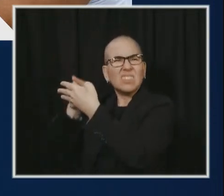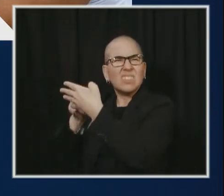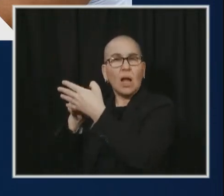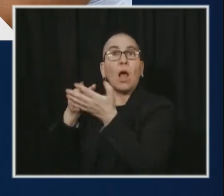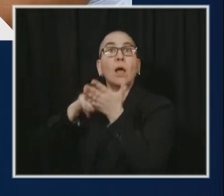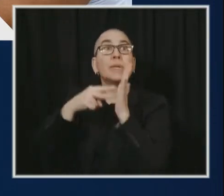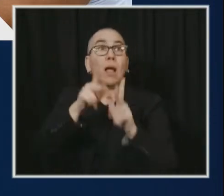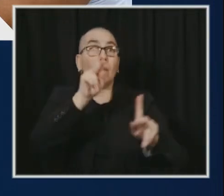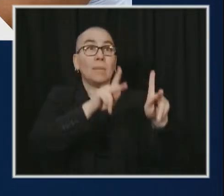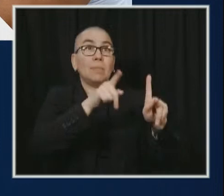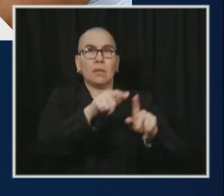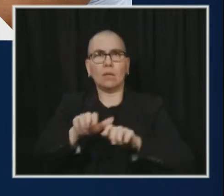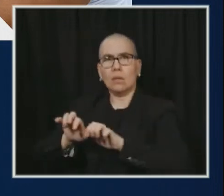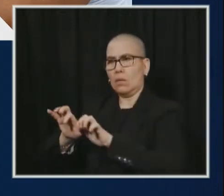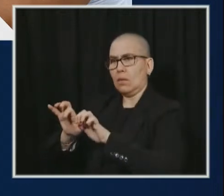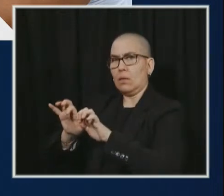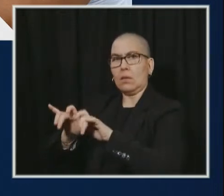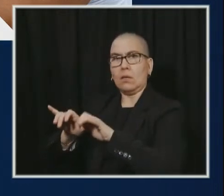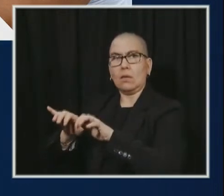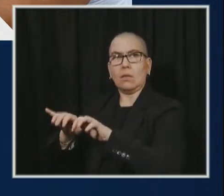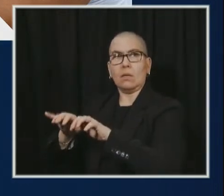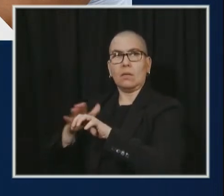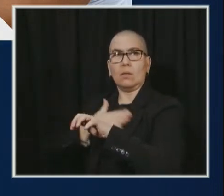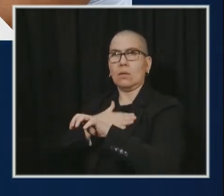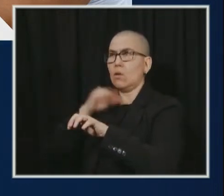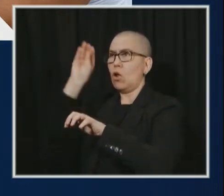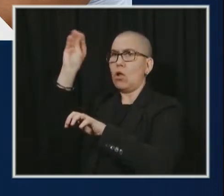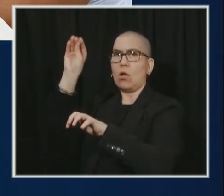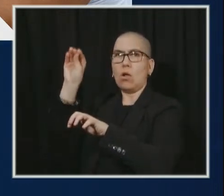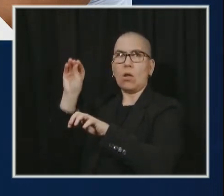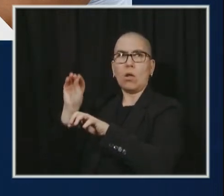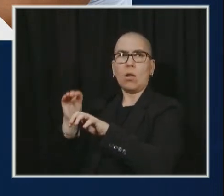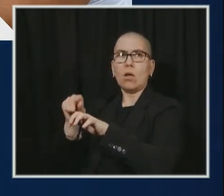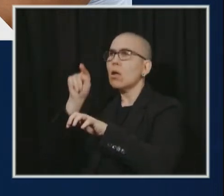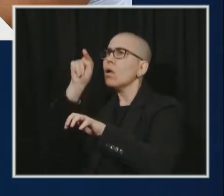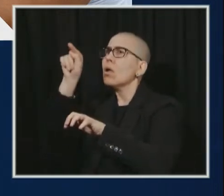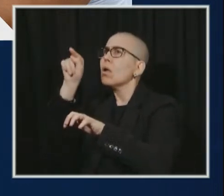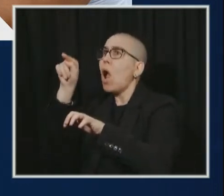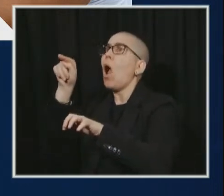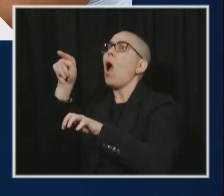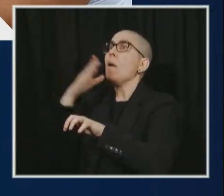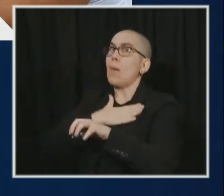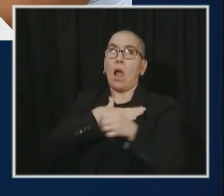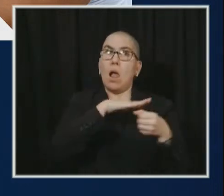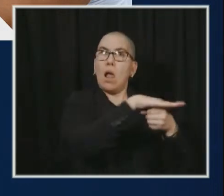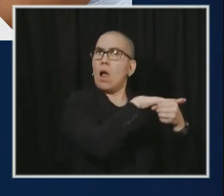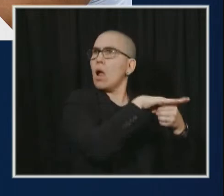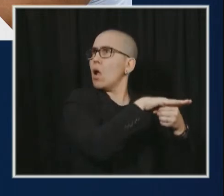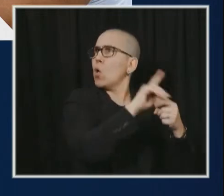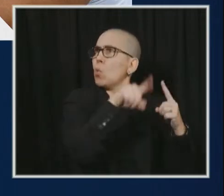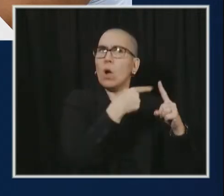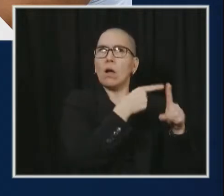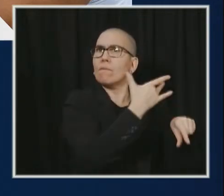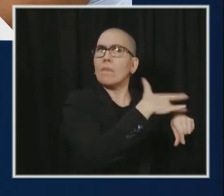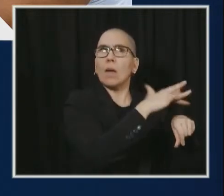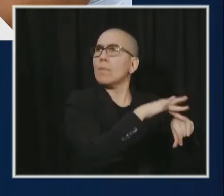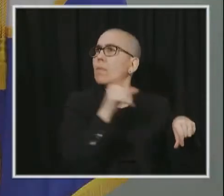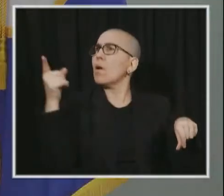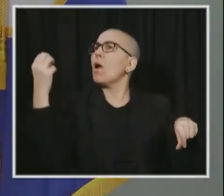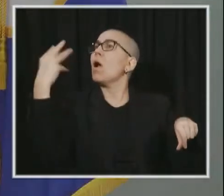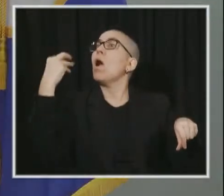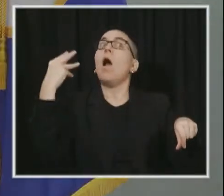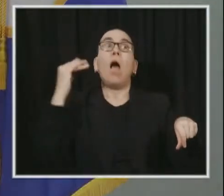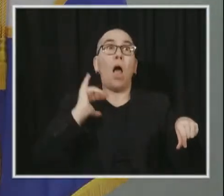their vaccine eligibility. When you are eligible to get the vaccine, there's an opportunity in your area. We're going to let you know and we're going to notify